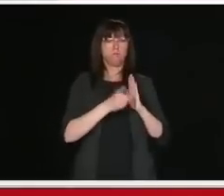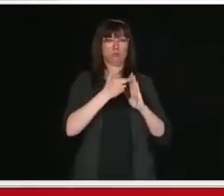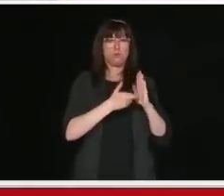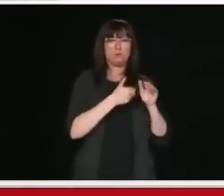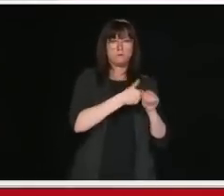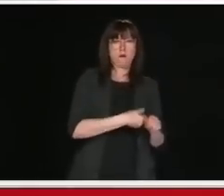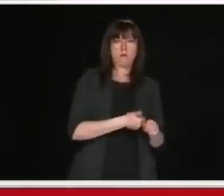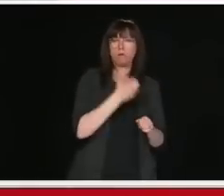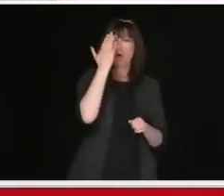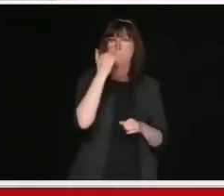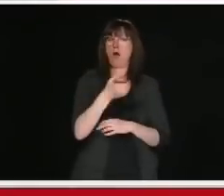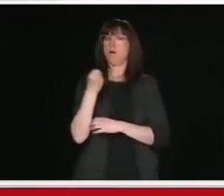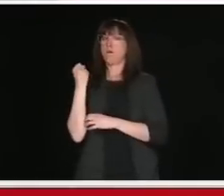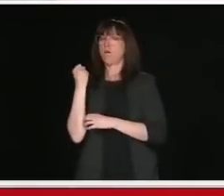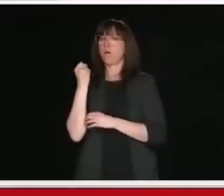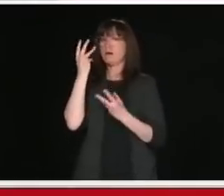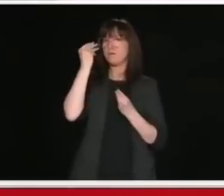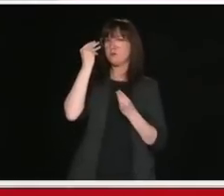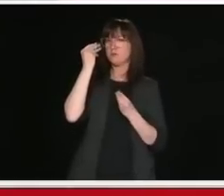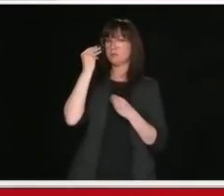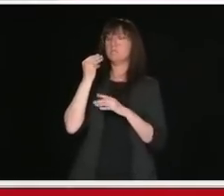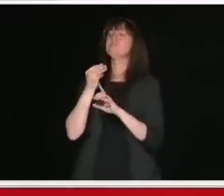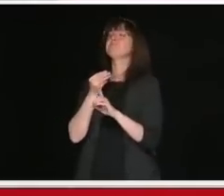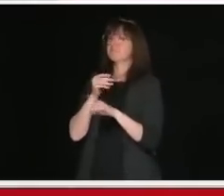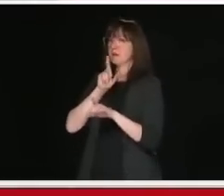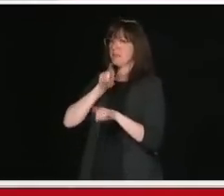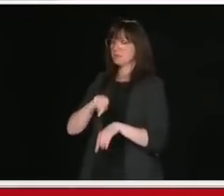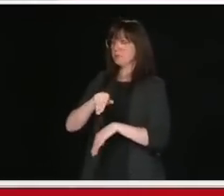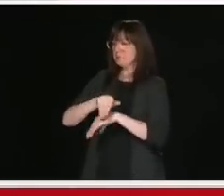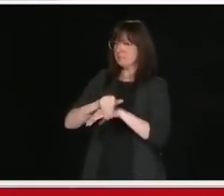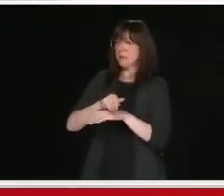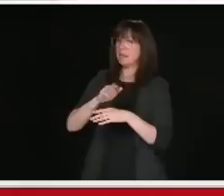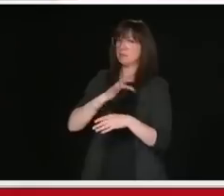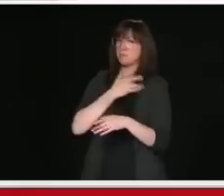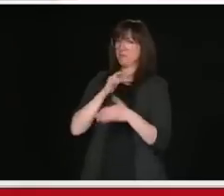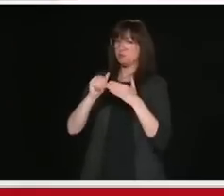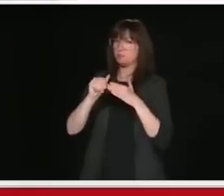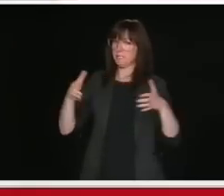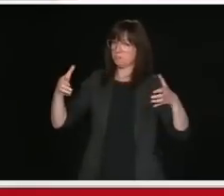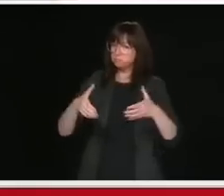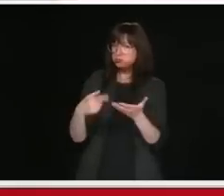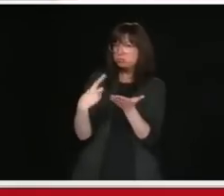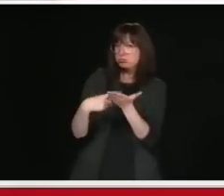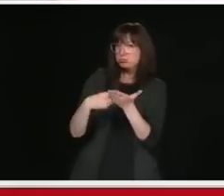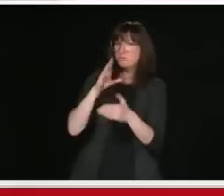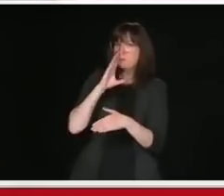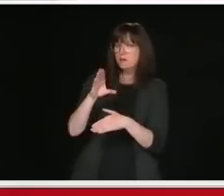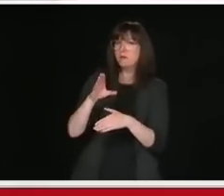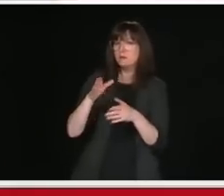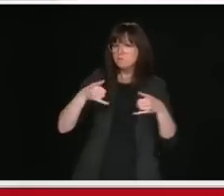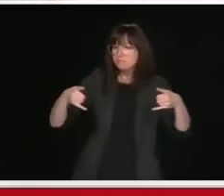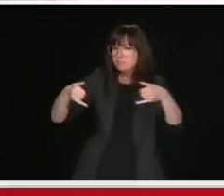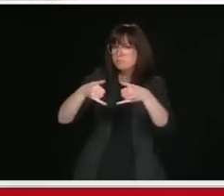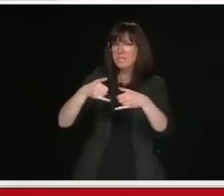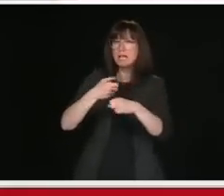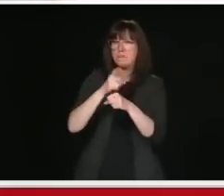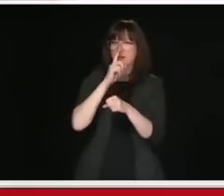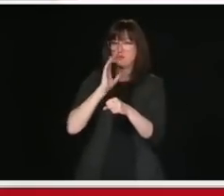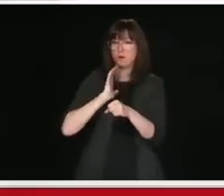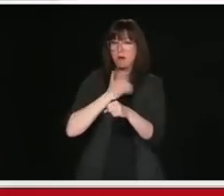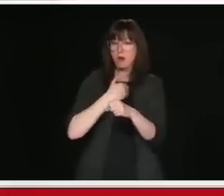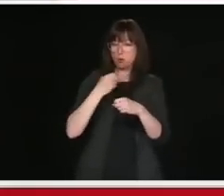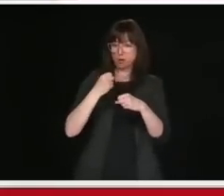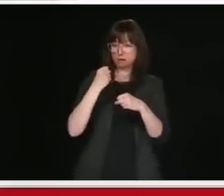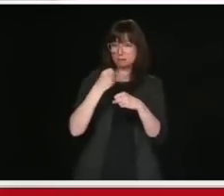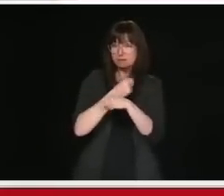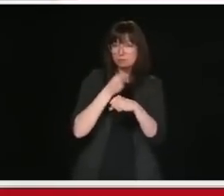with the premiers is how to make sure that all our various sources of data are aligned so that we can get more accurate